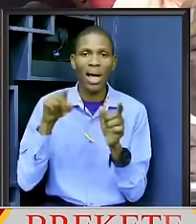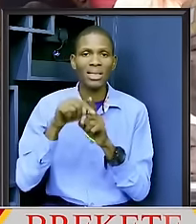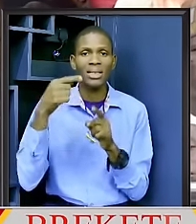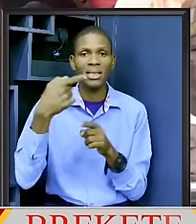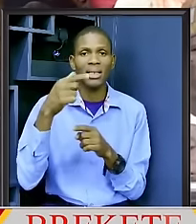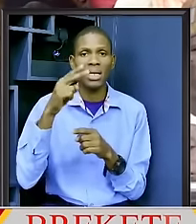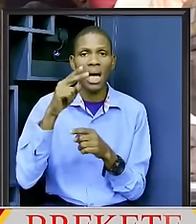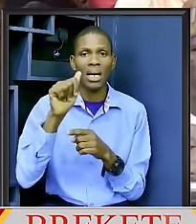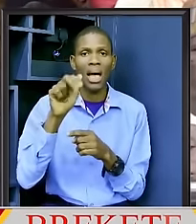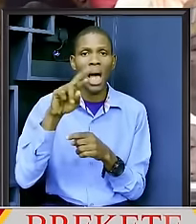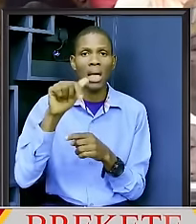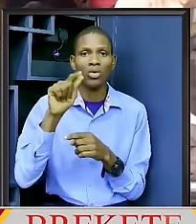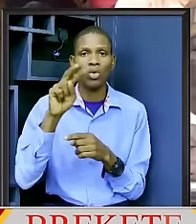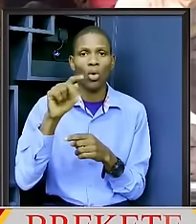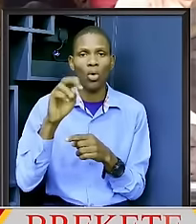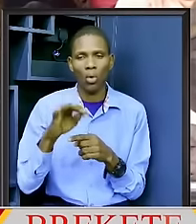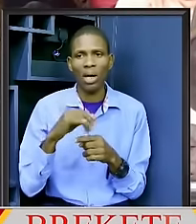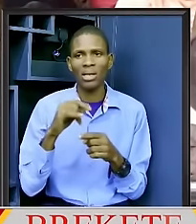said